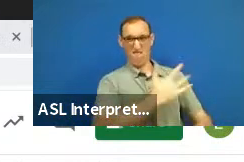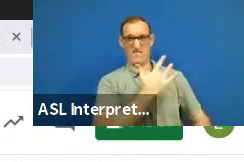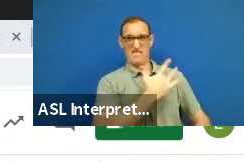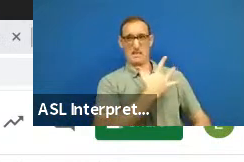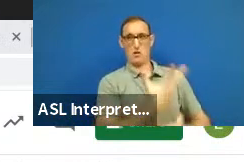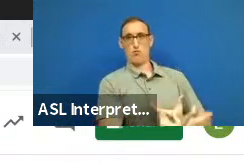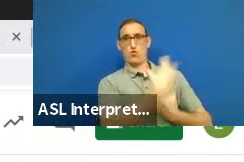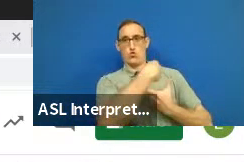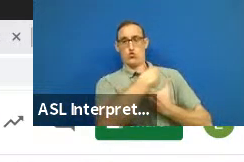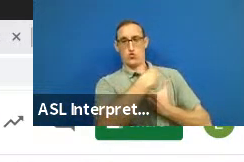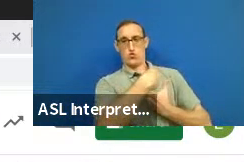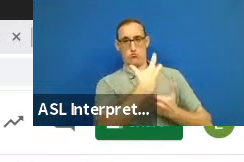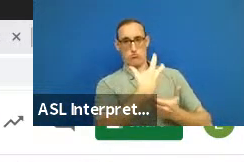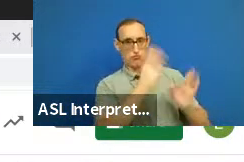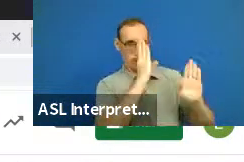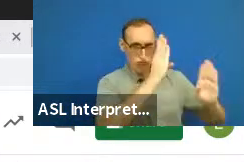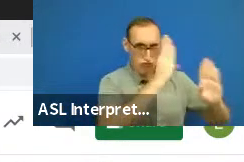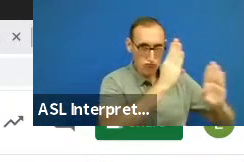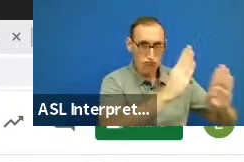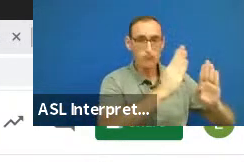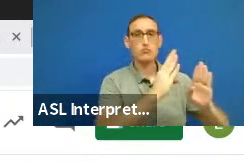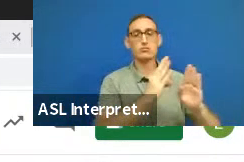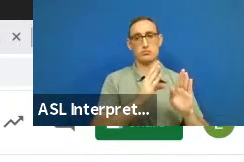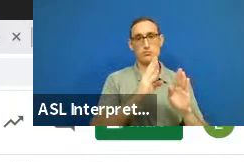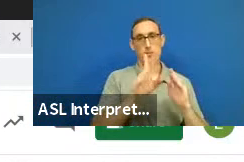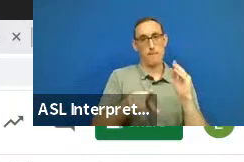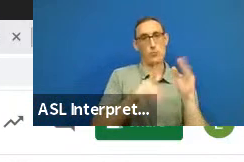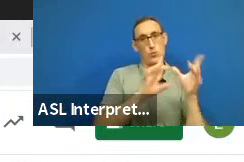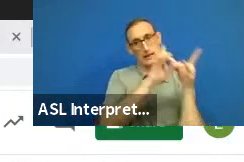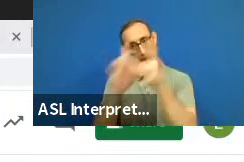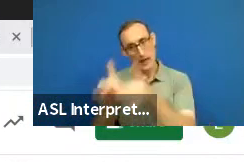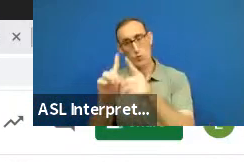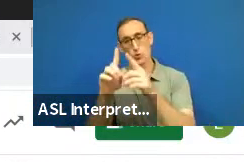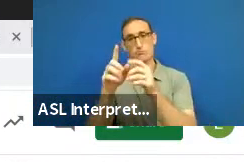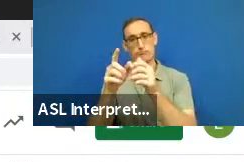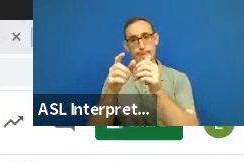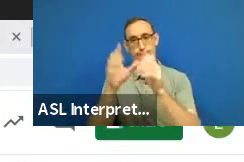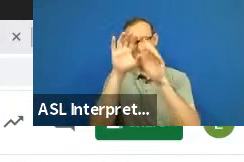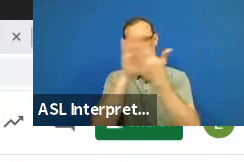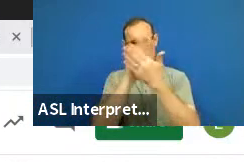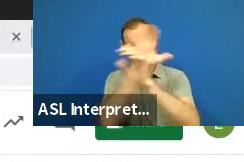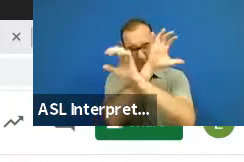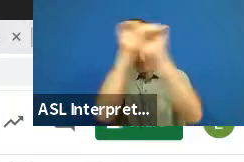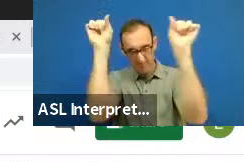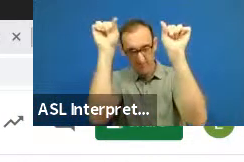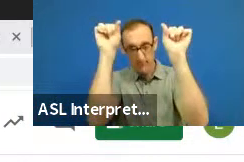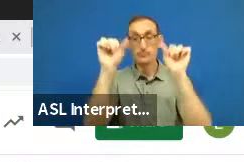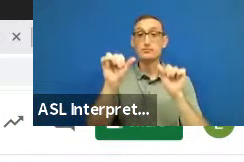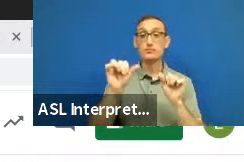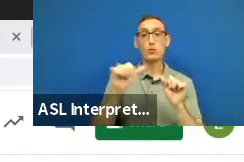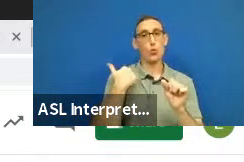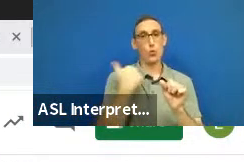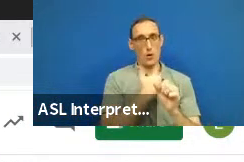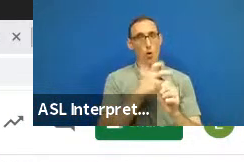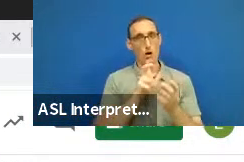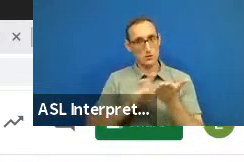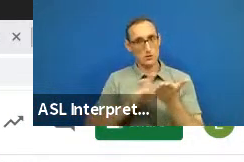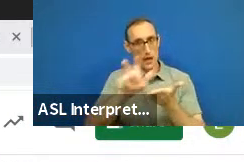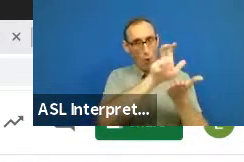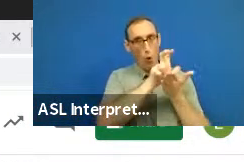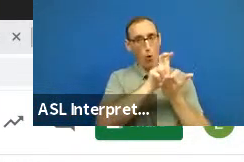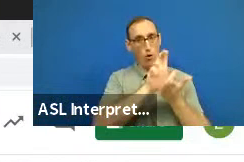to the superintendent. And we wanted to get stakeholders' input on that. And so that's why I'm saying, and I'm in total agreement with